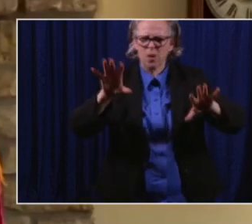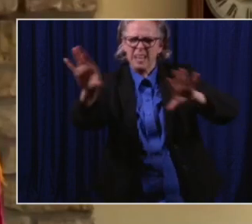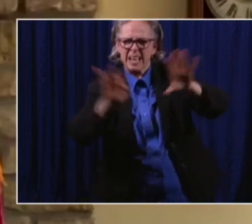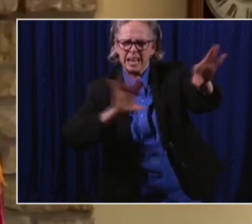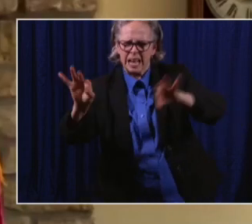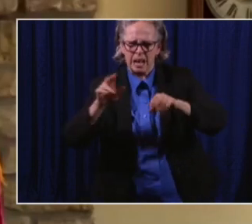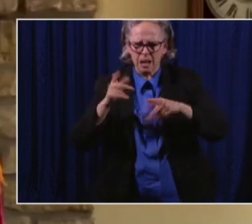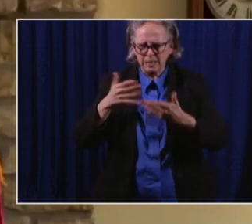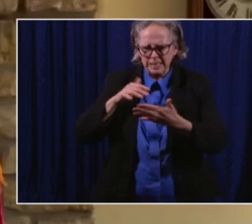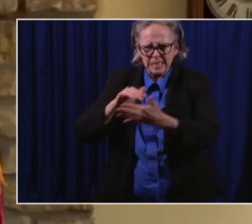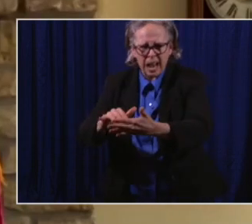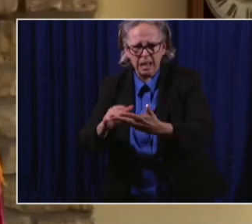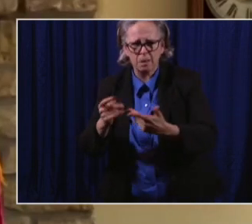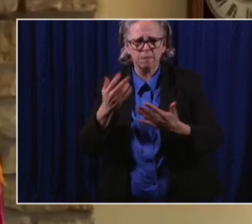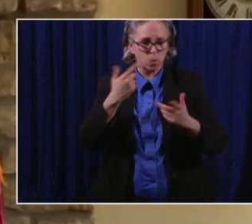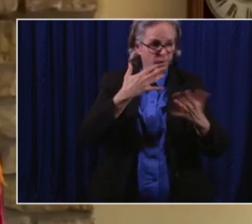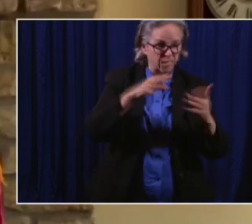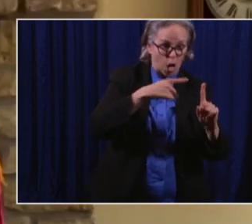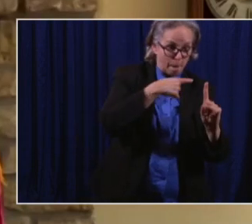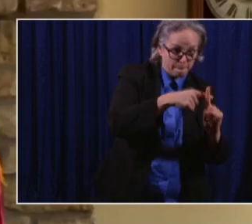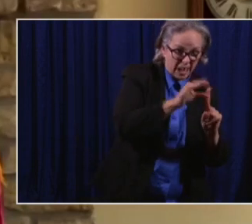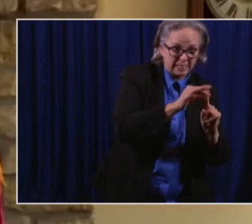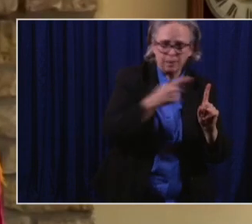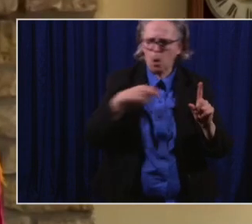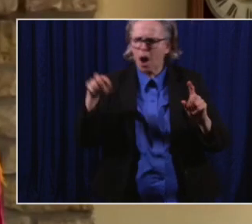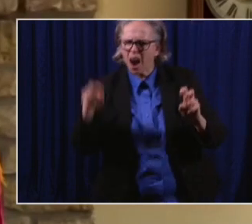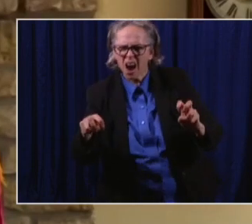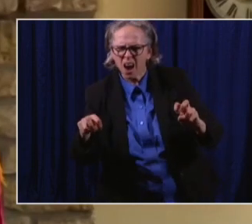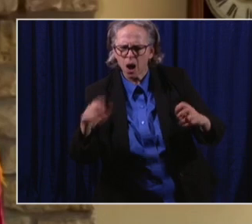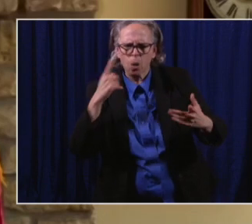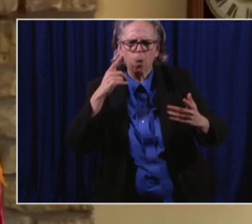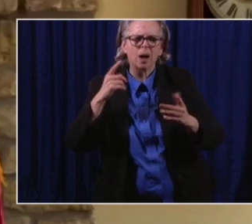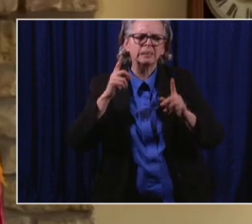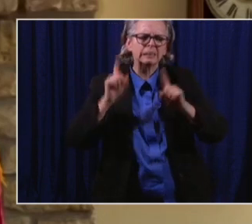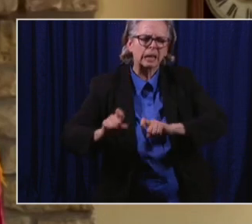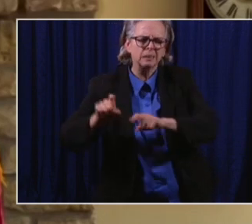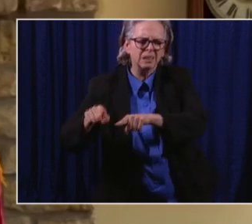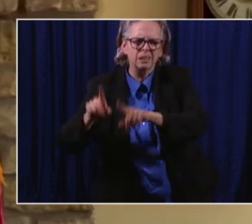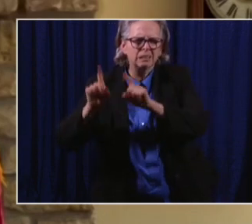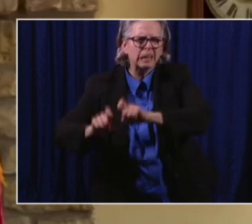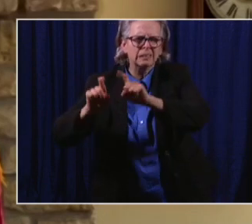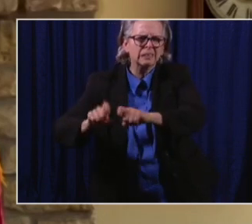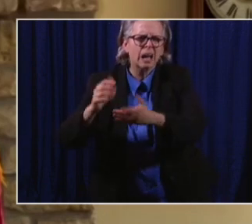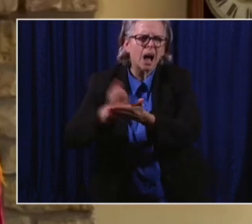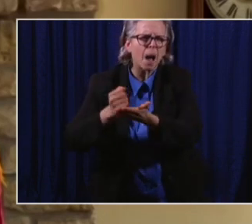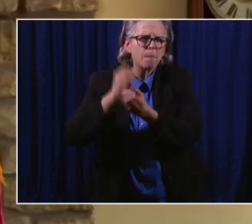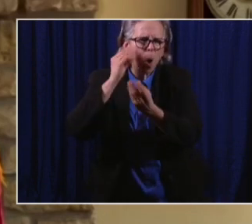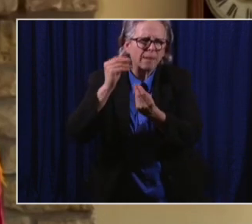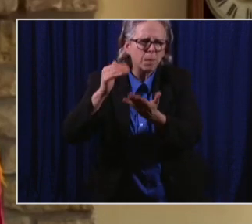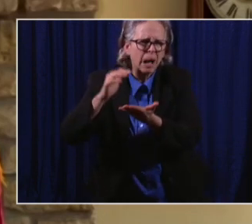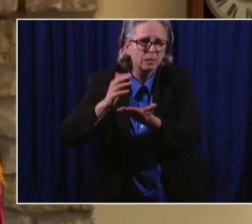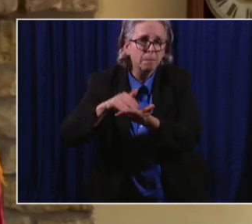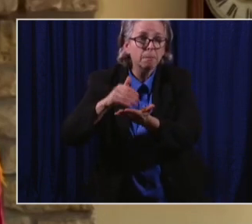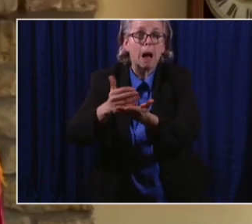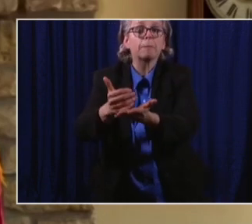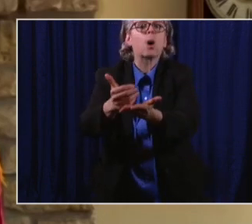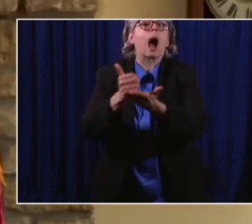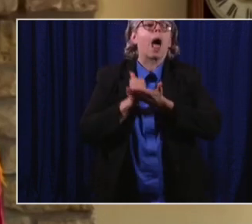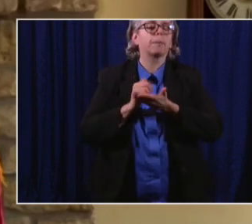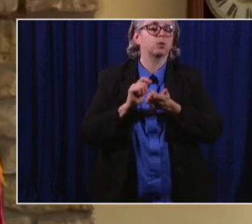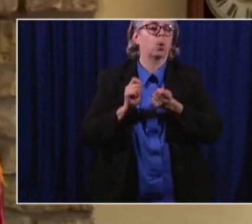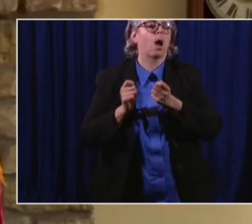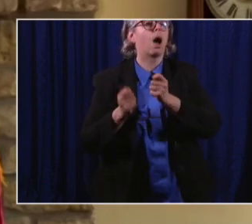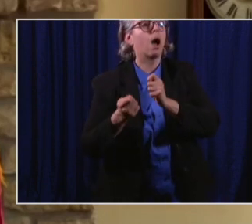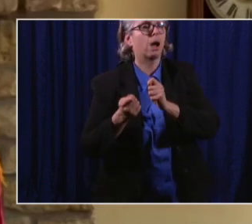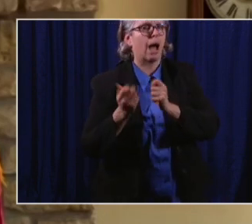be regularly tested and follow that and come up with some data that may be able to allow us to change this. We started this,